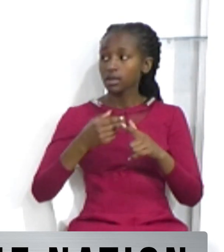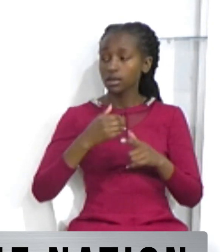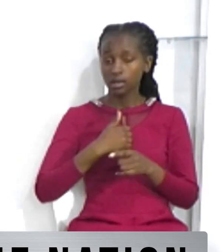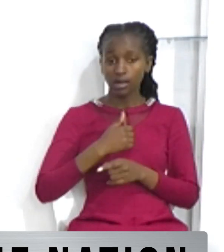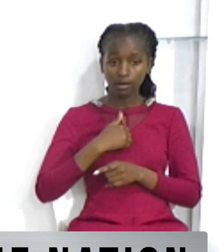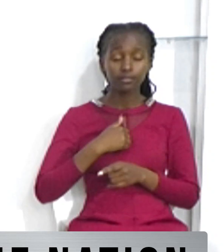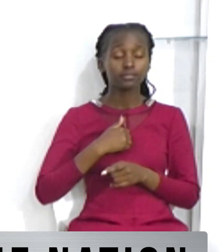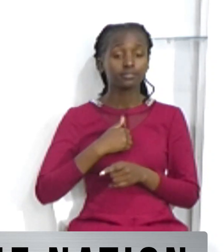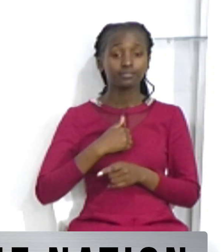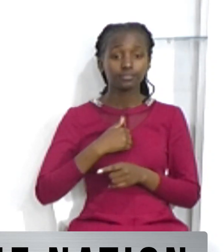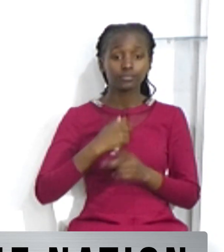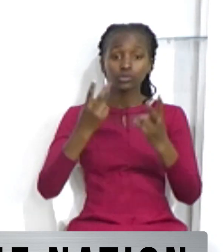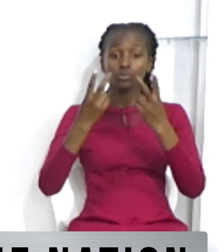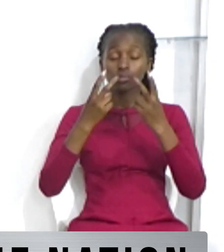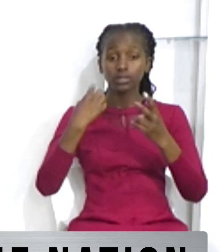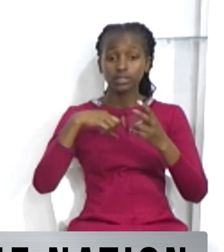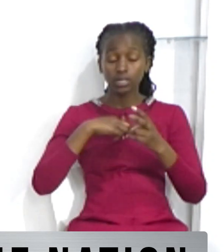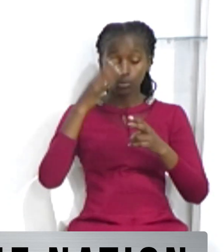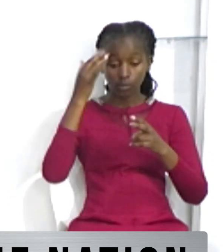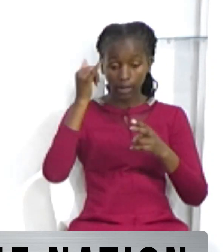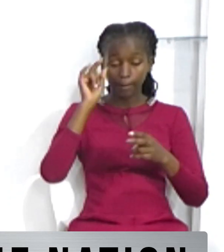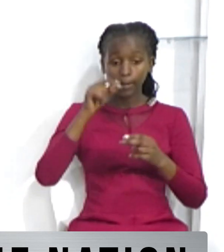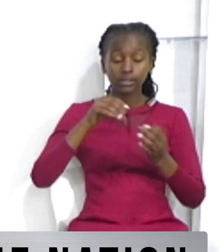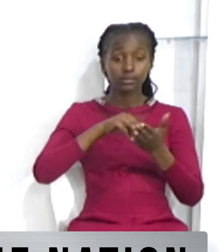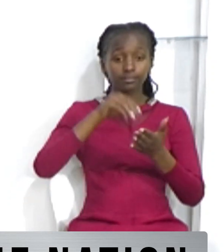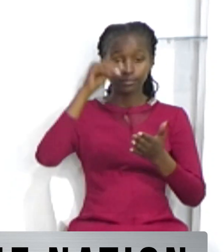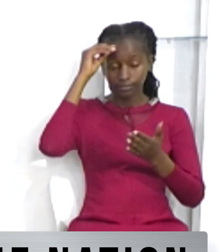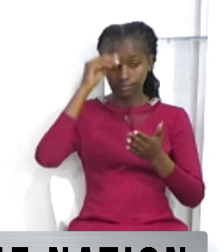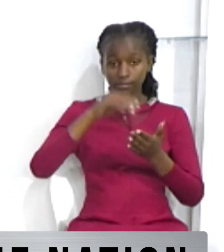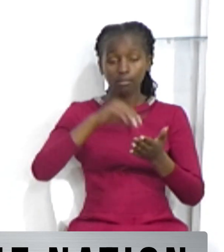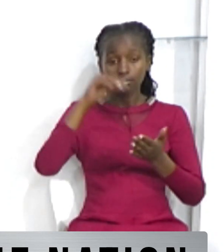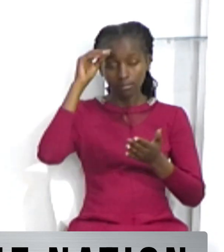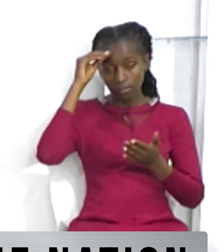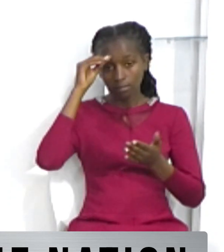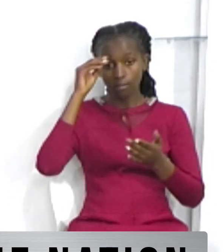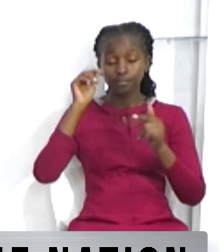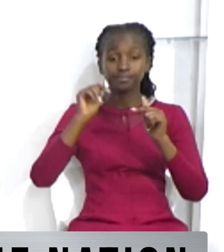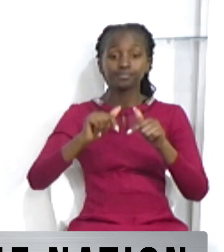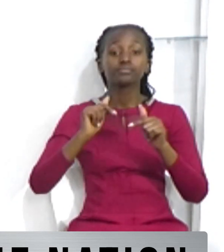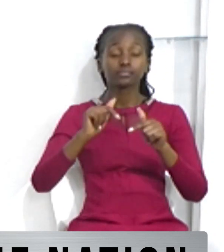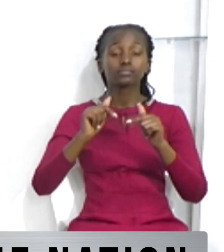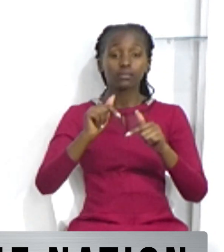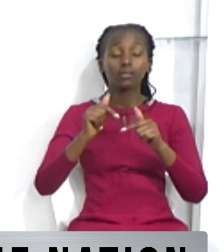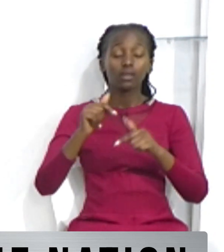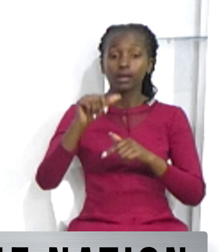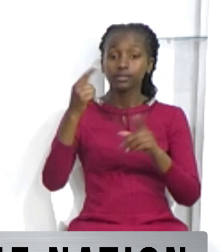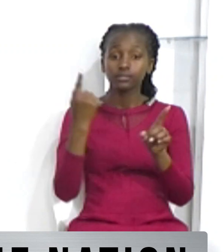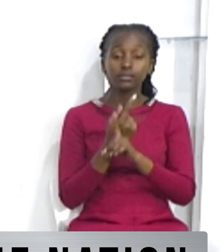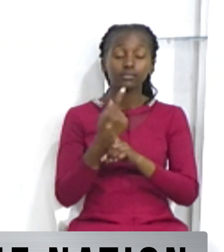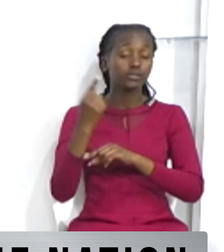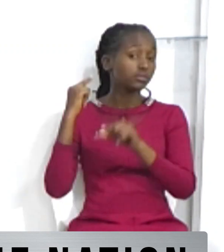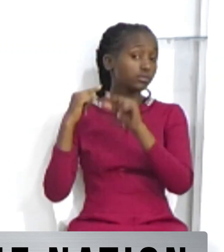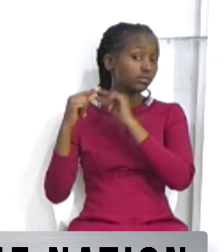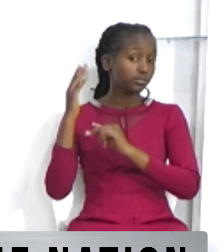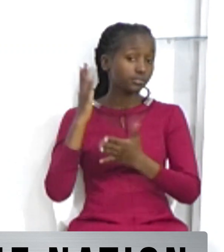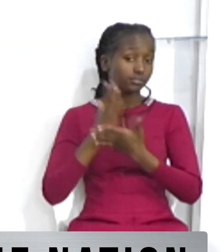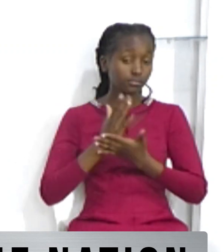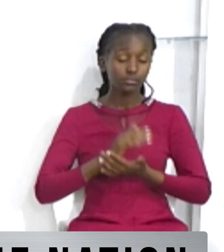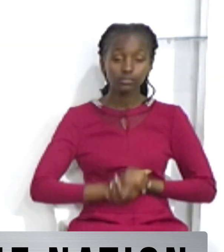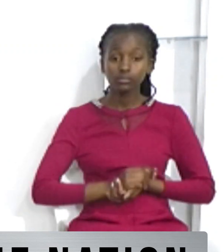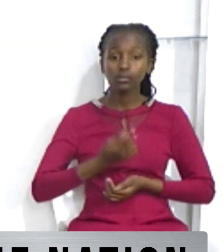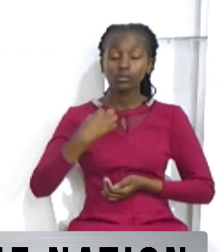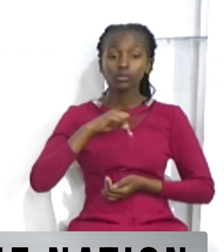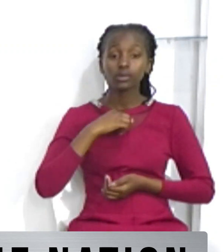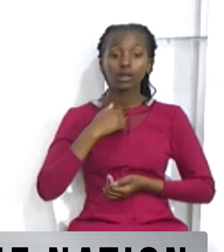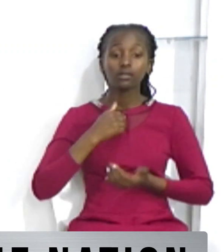groundnuts, whatever, because you need to understand that this is another generation, Donald. We are in the